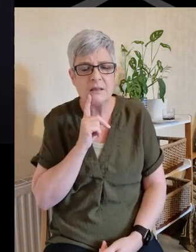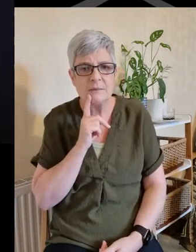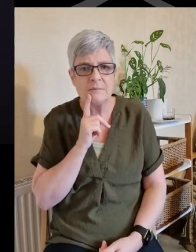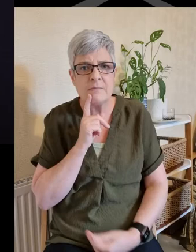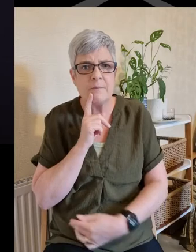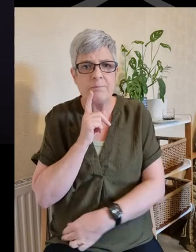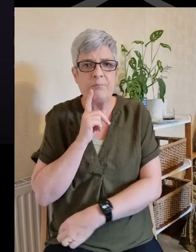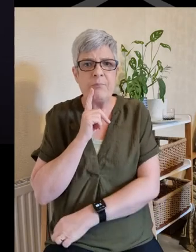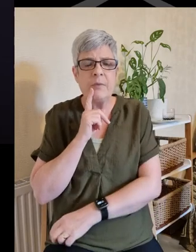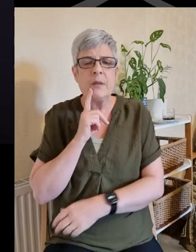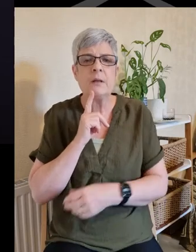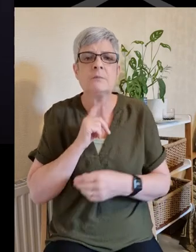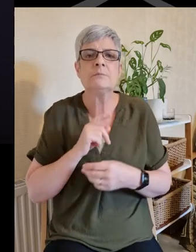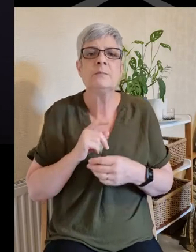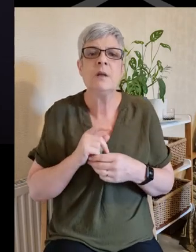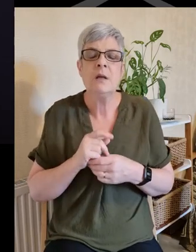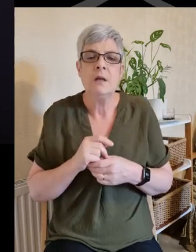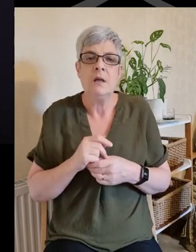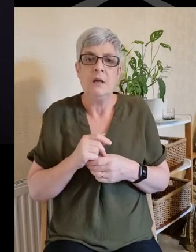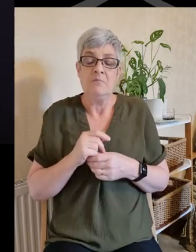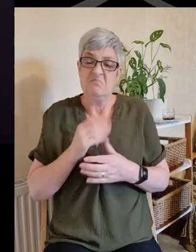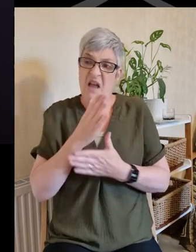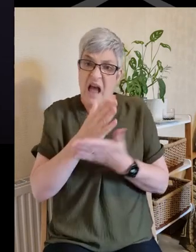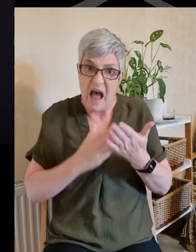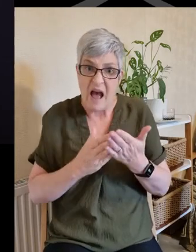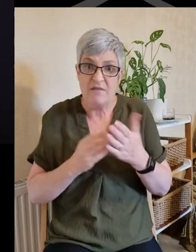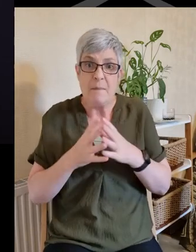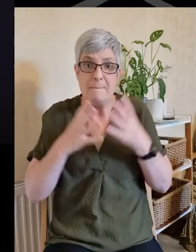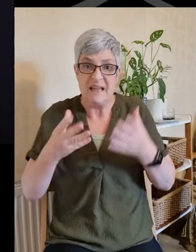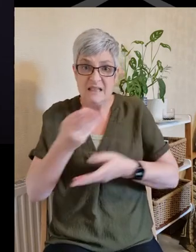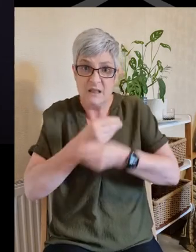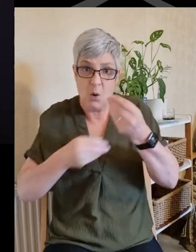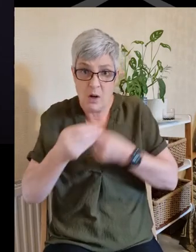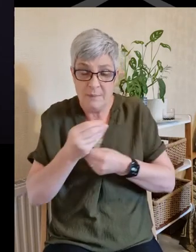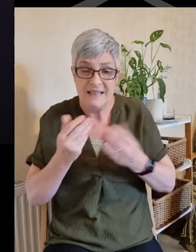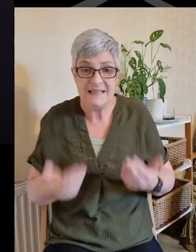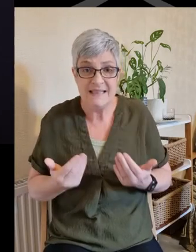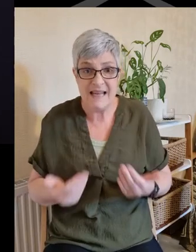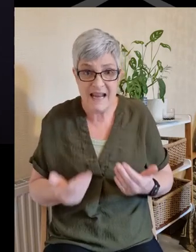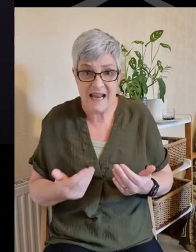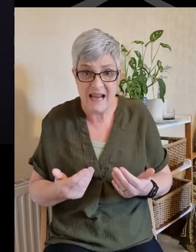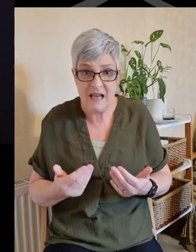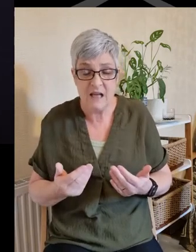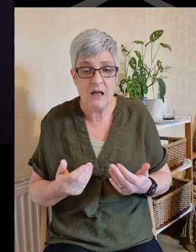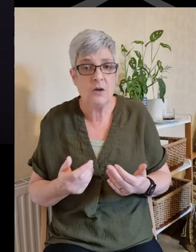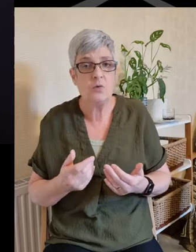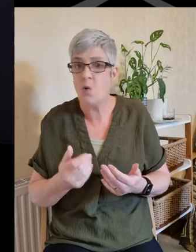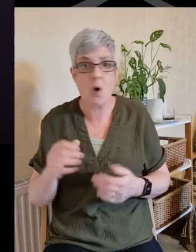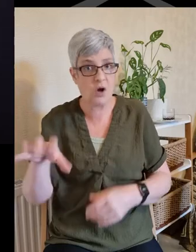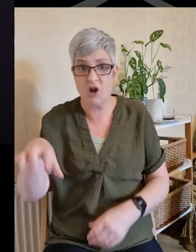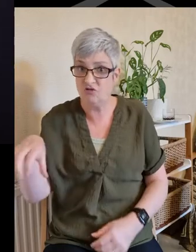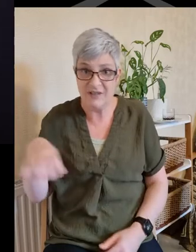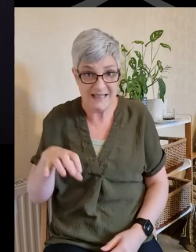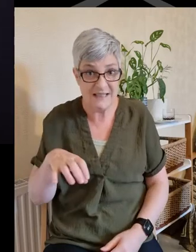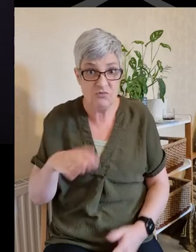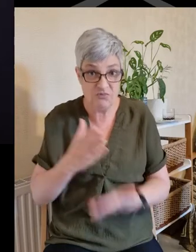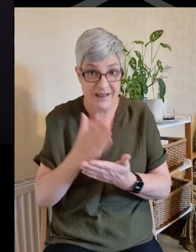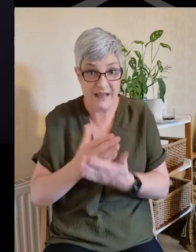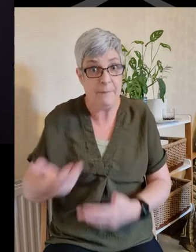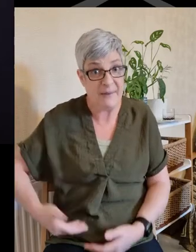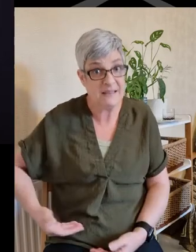And well over half of the biggest economies in the world today are not in fact countries, but